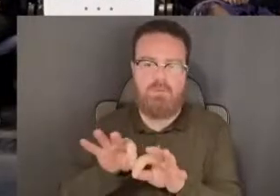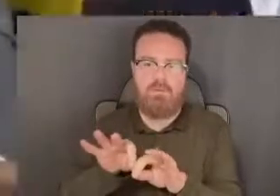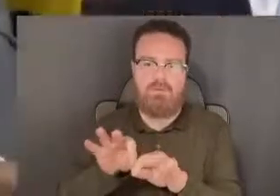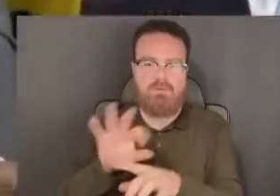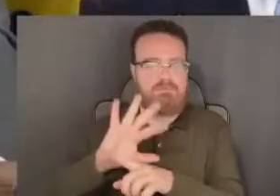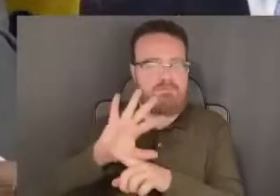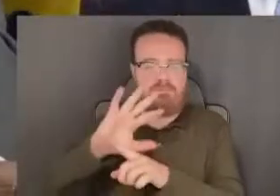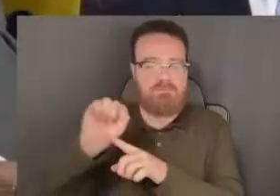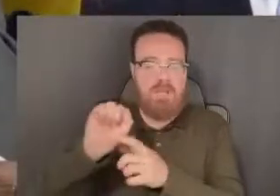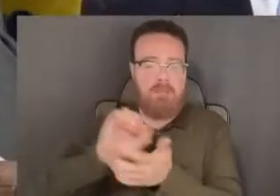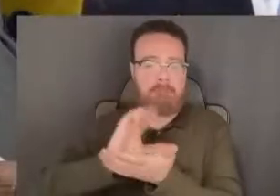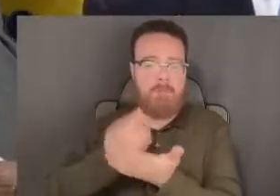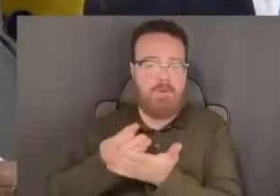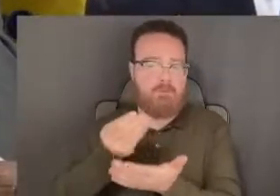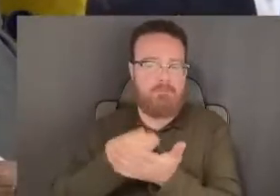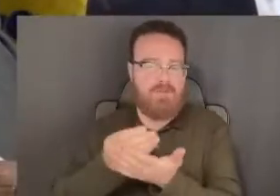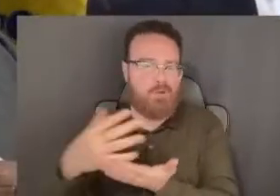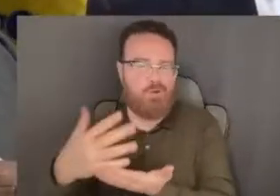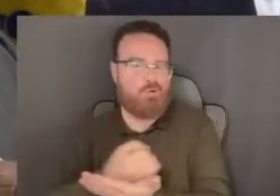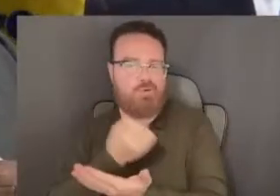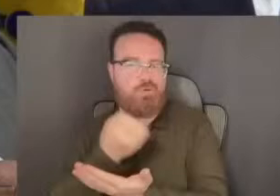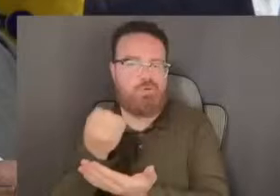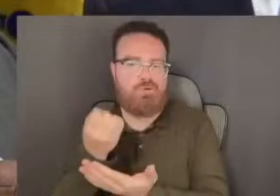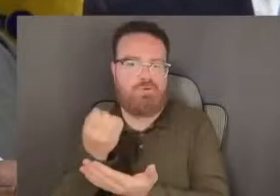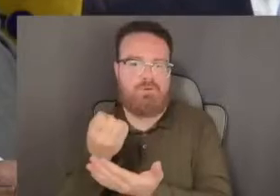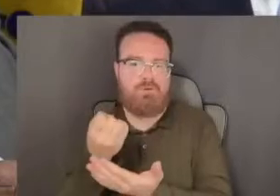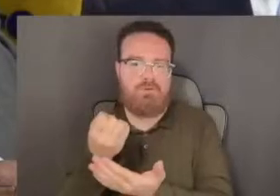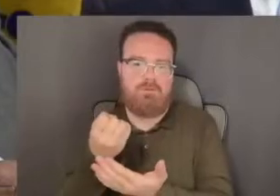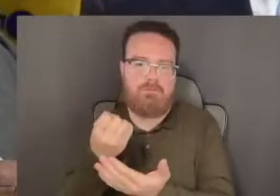stream, in disabling